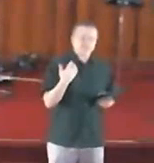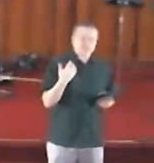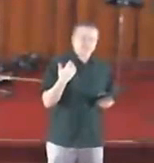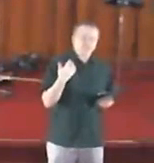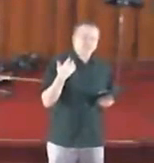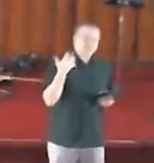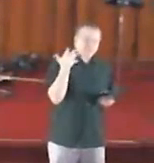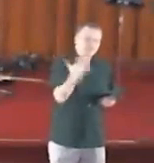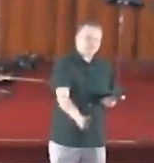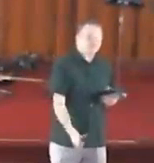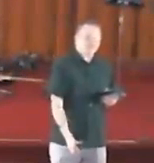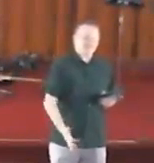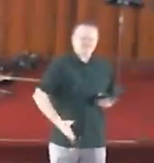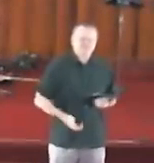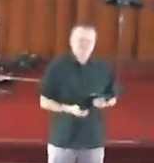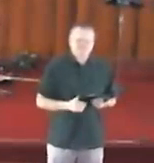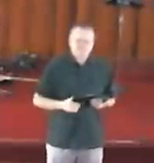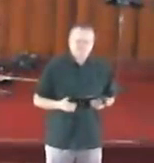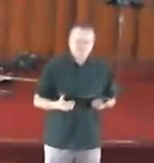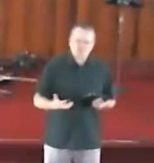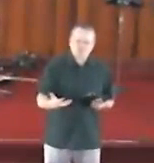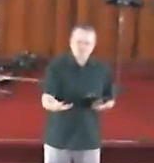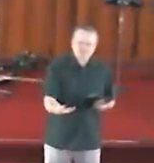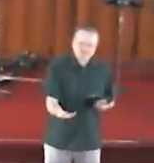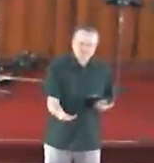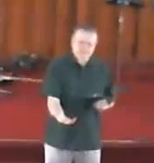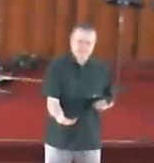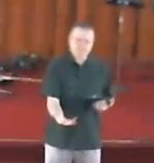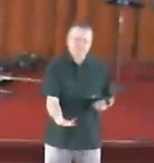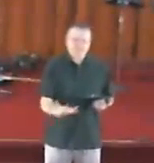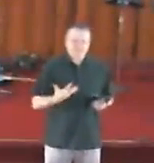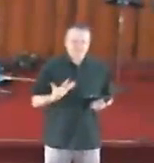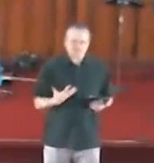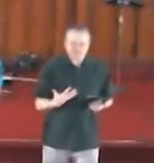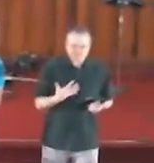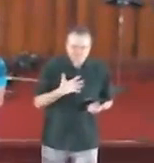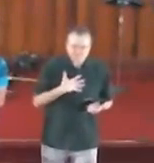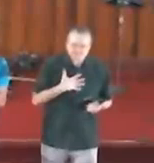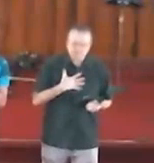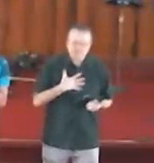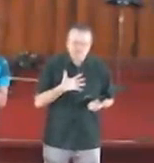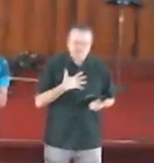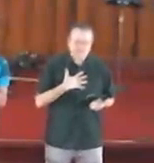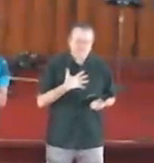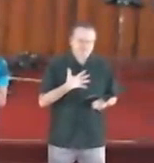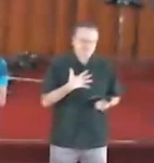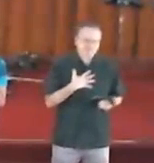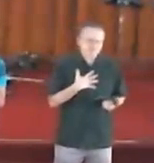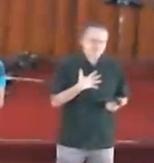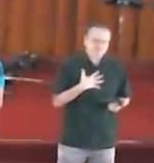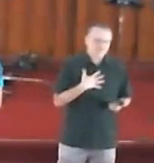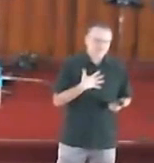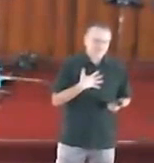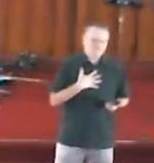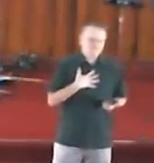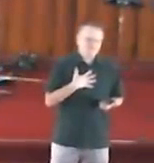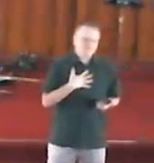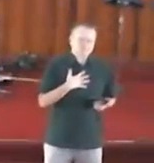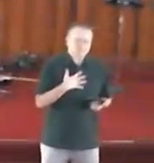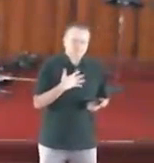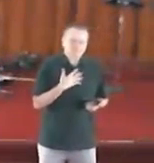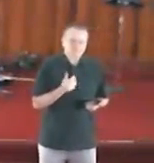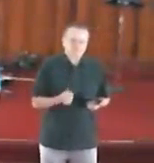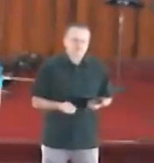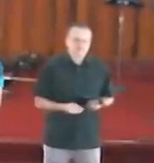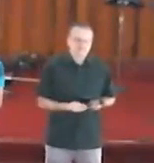haber inspirado las palabras de la Escritura, tú también las revelas cuando las leemos con fe. And thank you, Lord, because